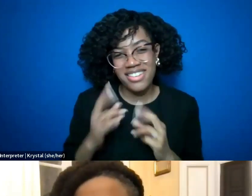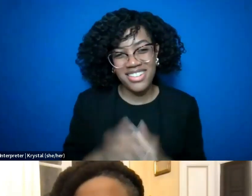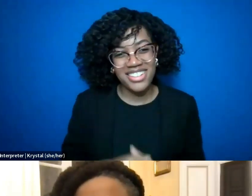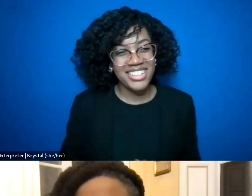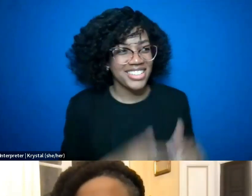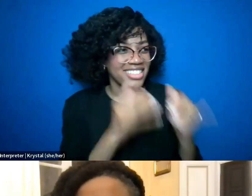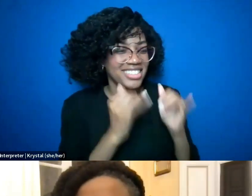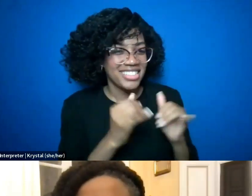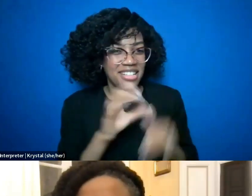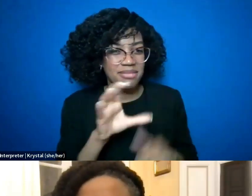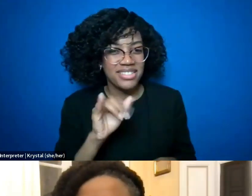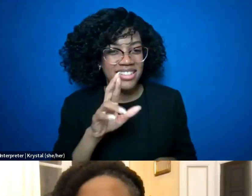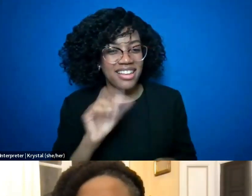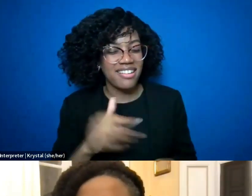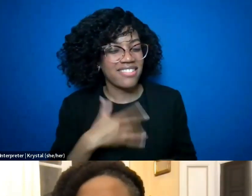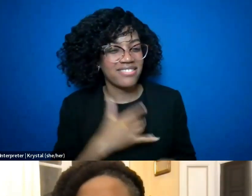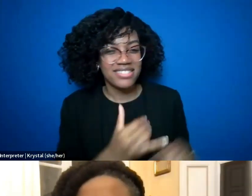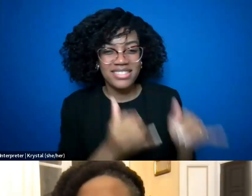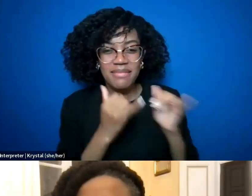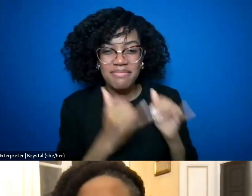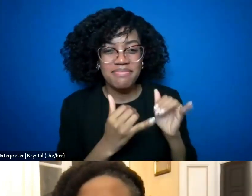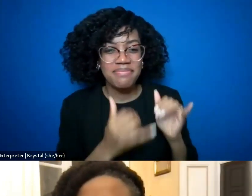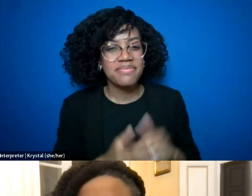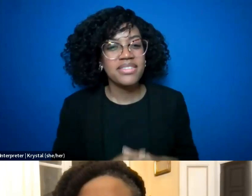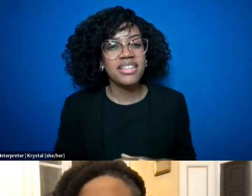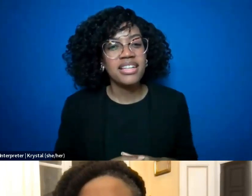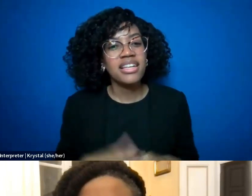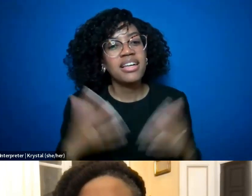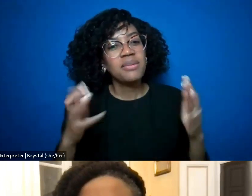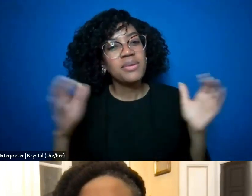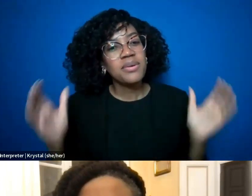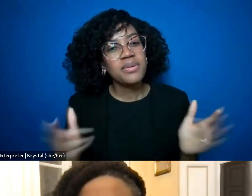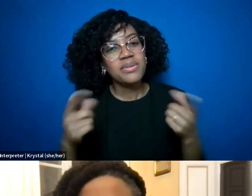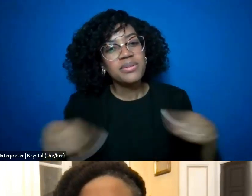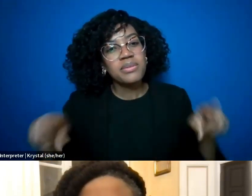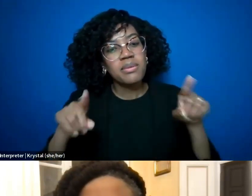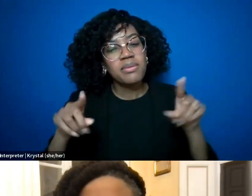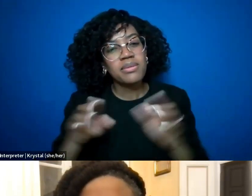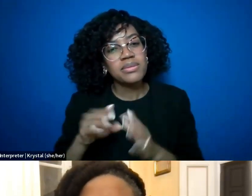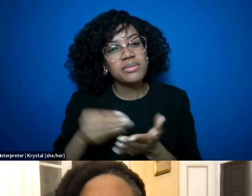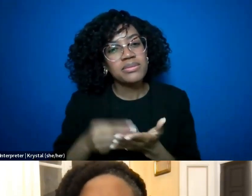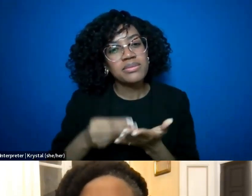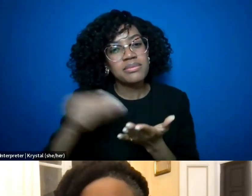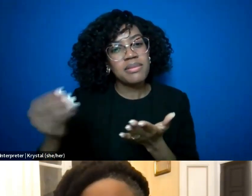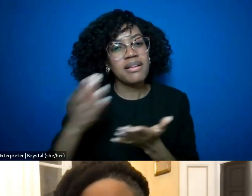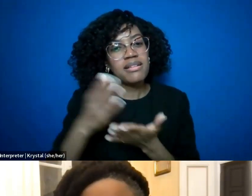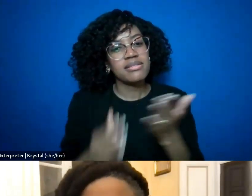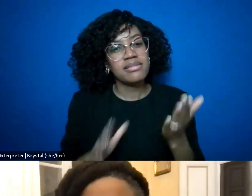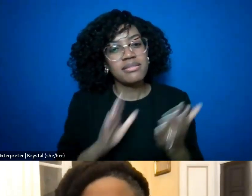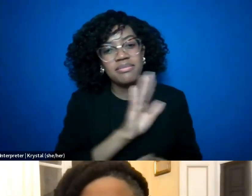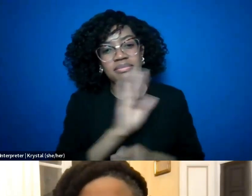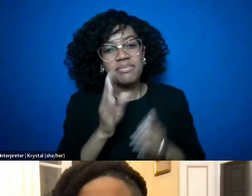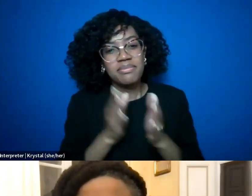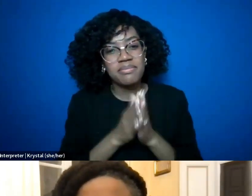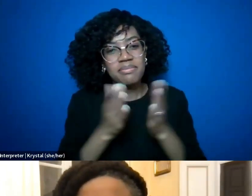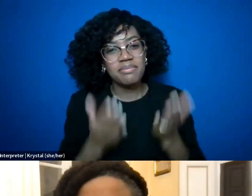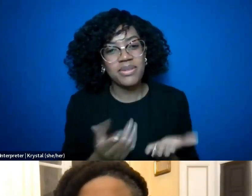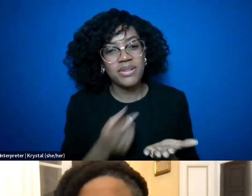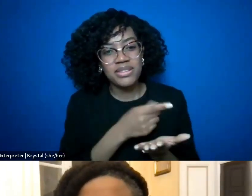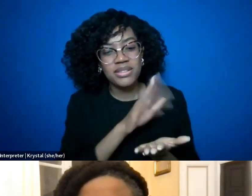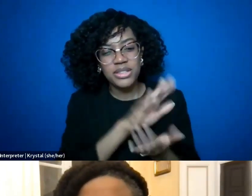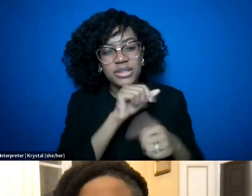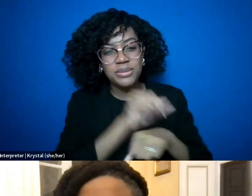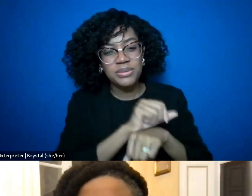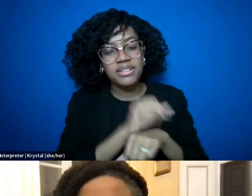I'm feeling all of that. And I want to encourage everyone to pick up some of the work from Dr.